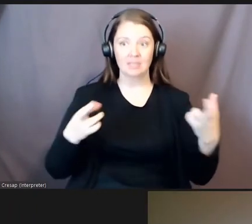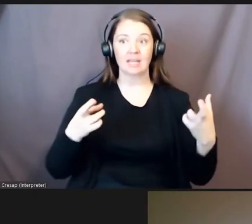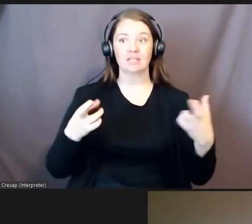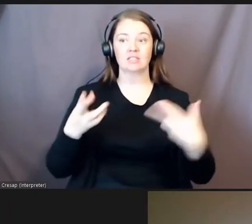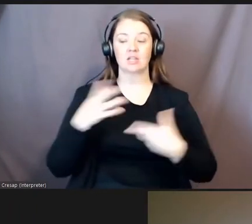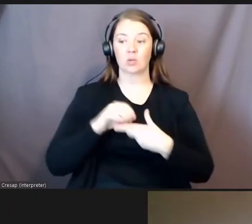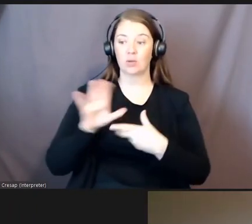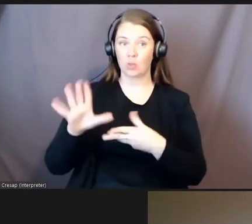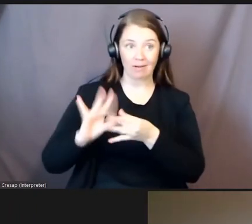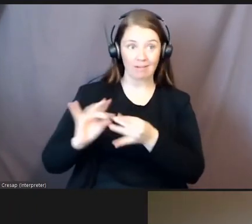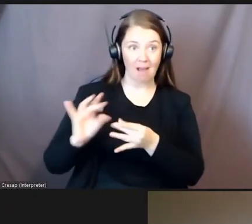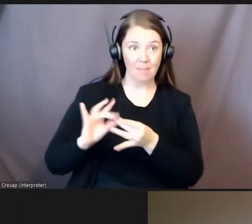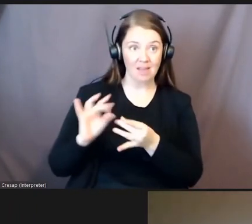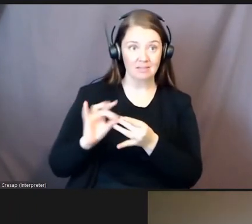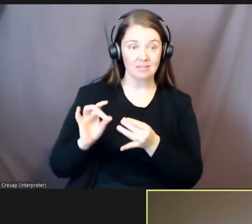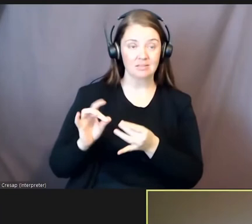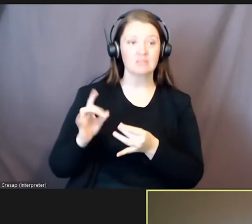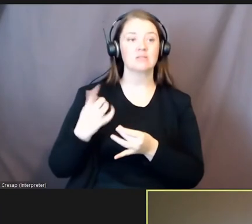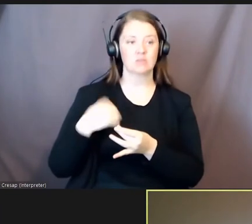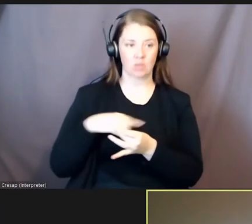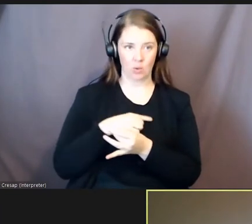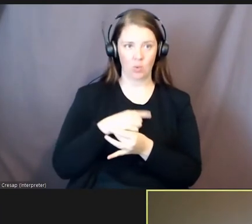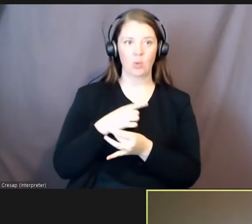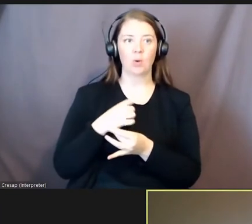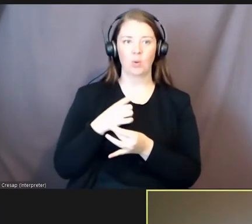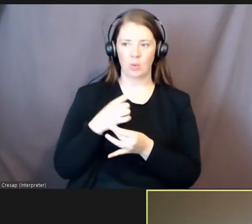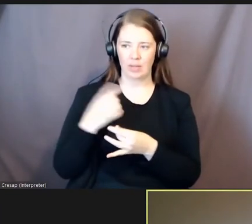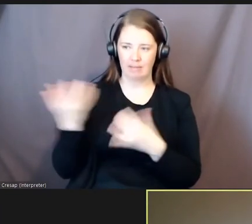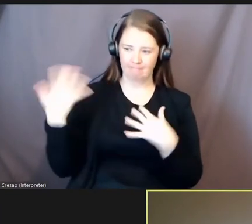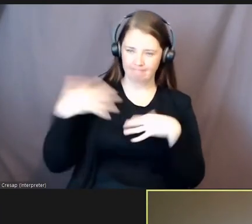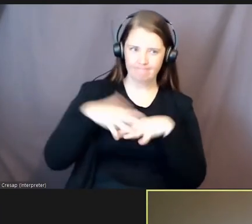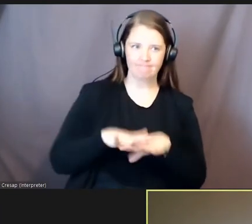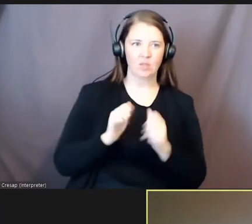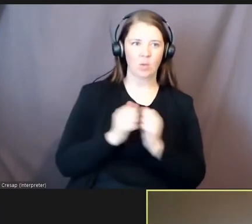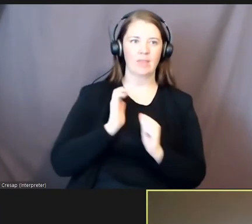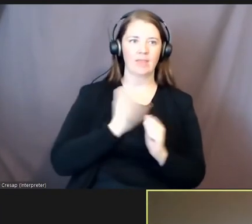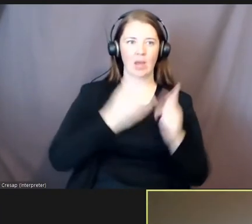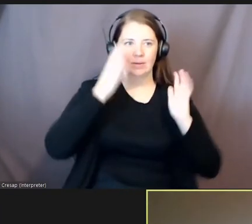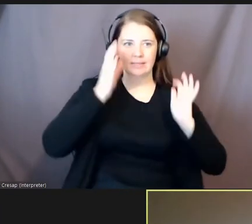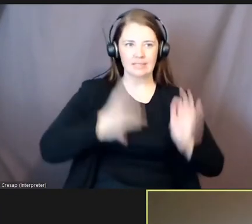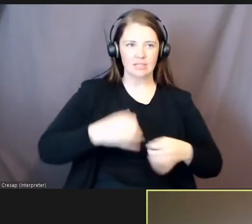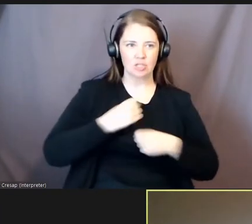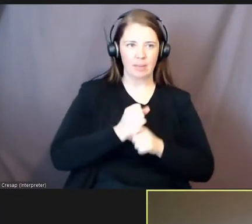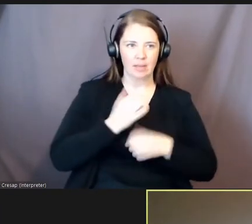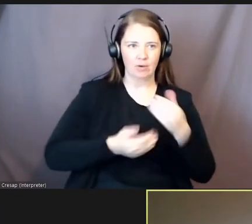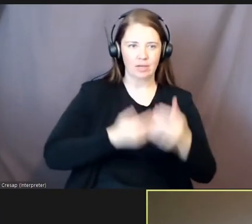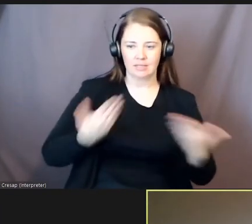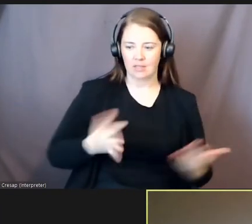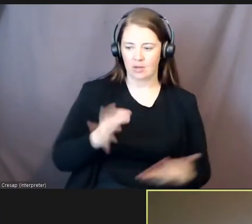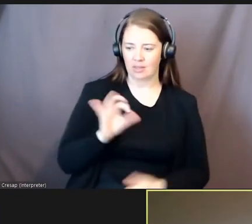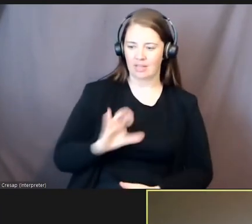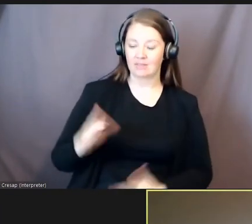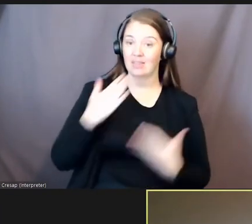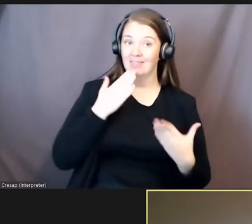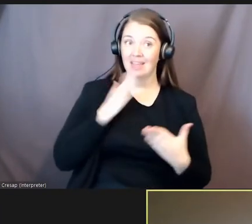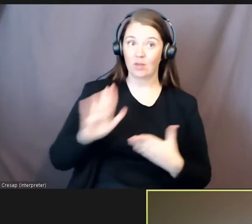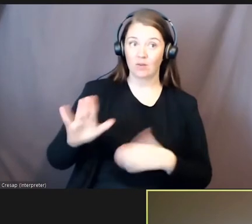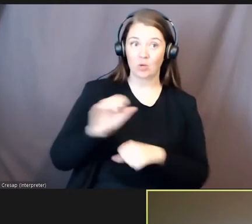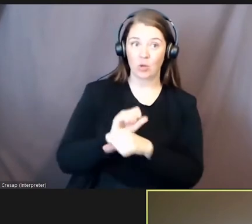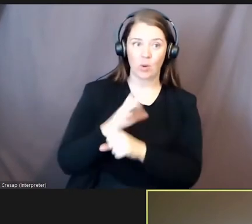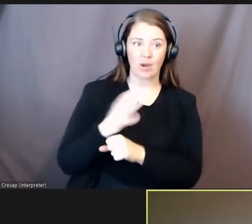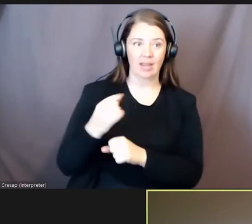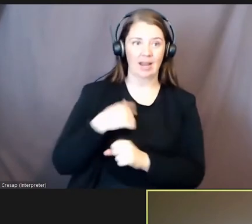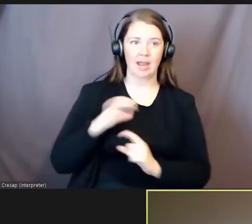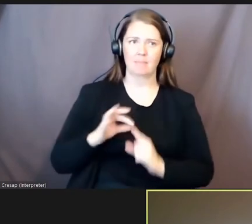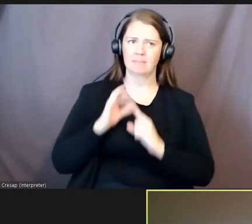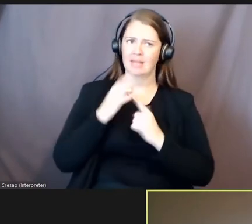the comments that you all make, and we filter that into our decision-making at the FCC. So Thank you so much for your work on this, and I'm particularly